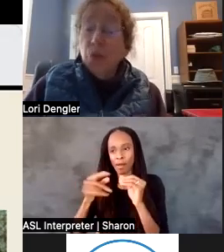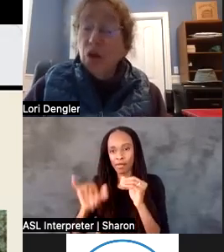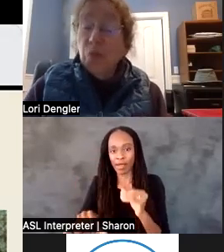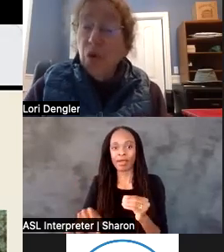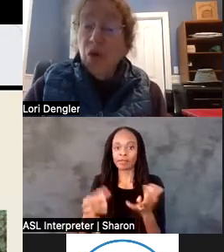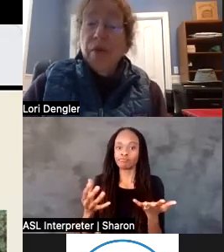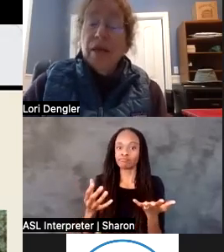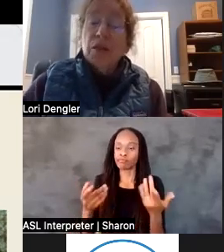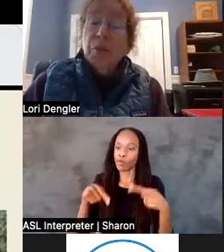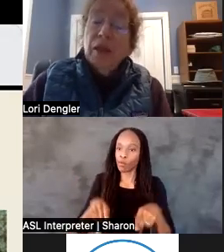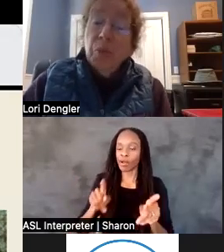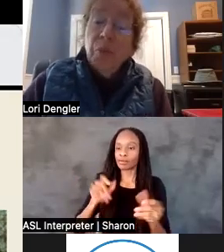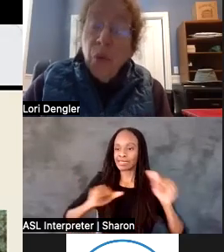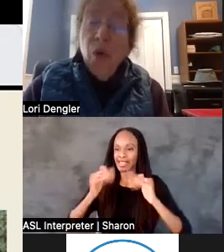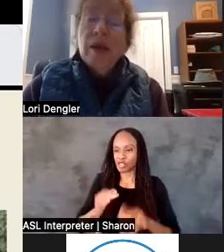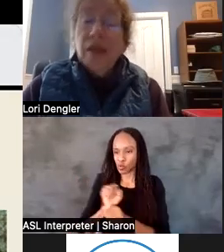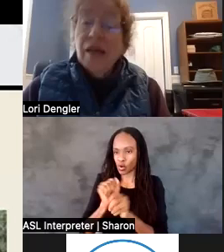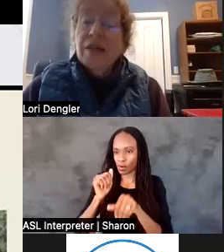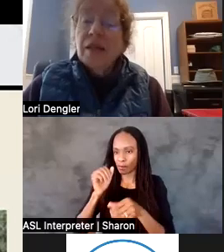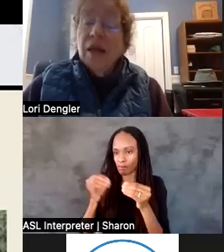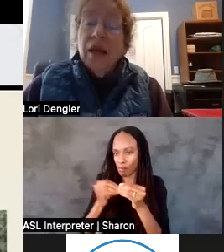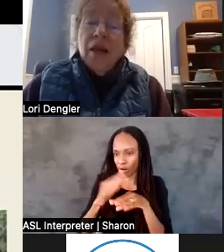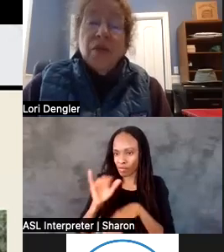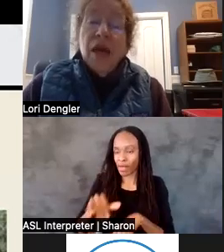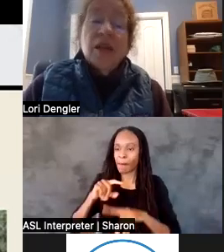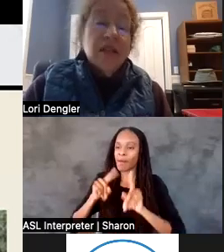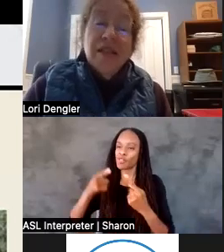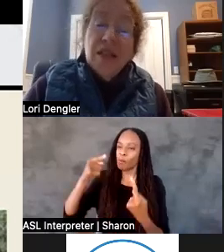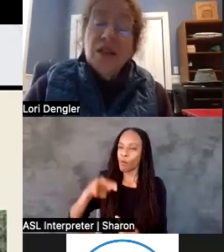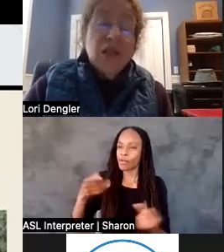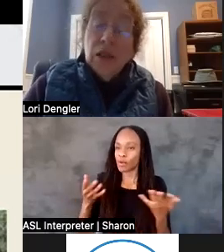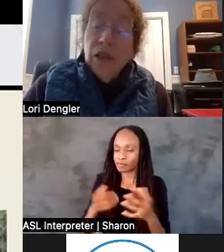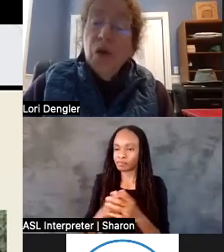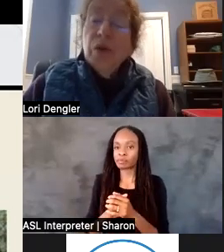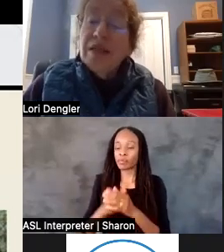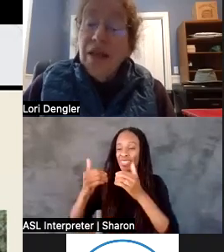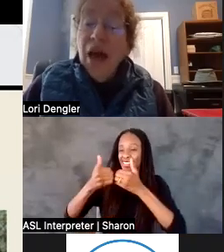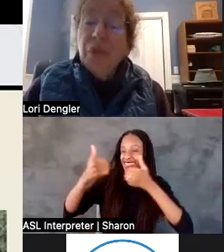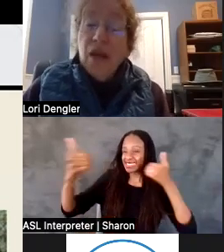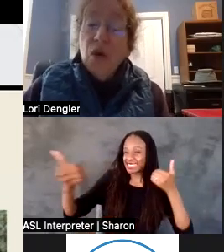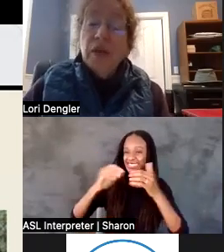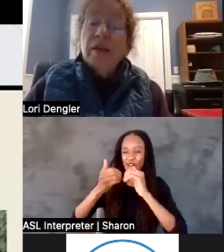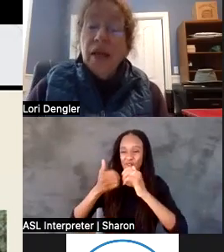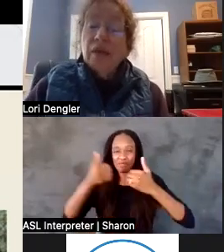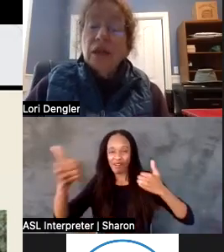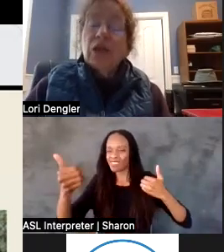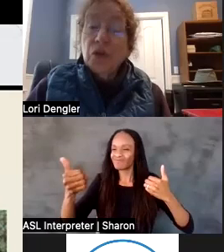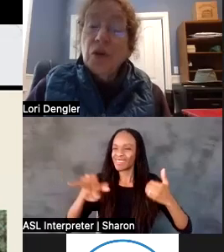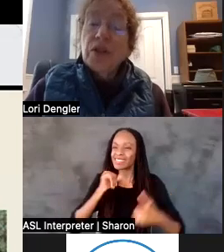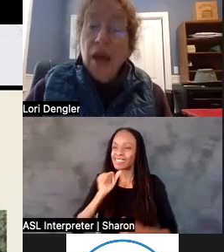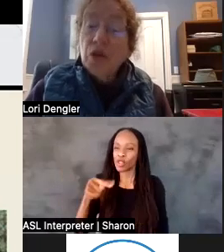scientists work more on this. But the point is that distance alone is not the only thing